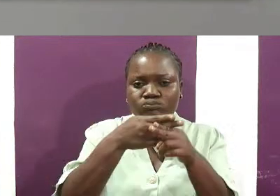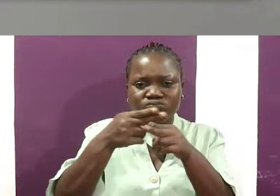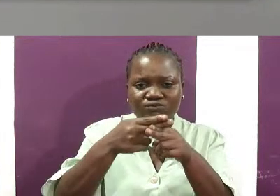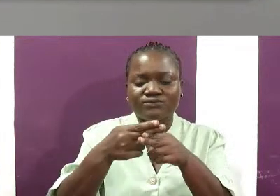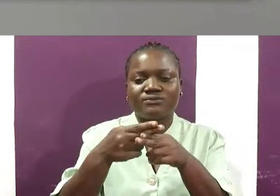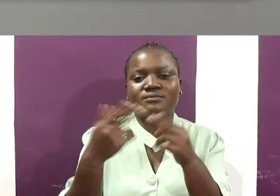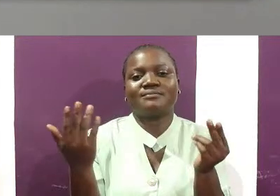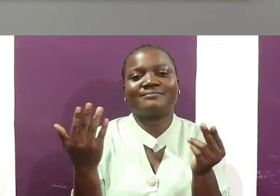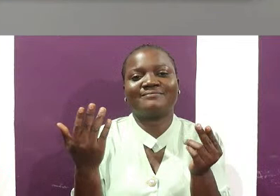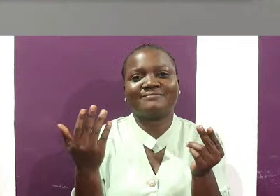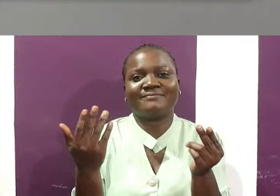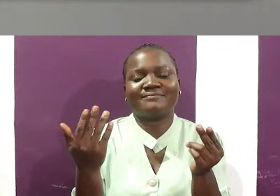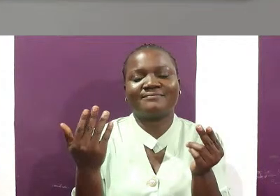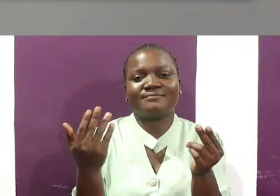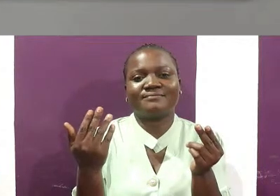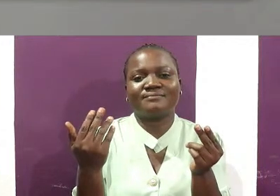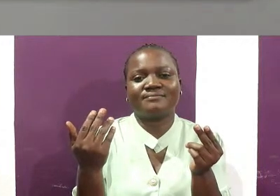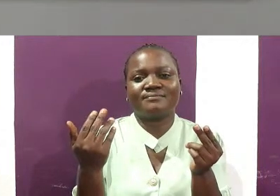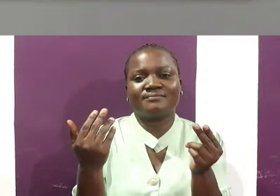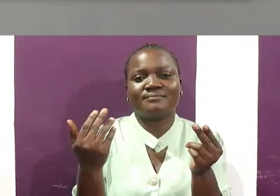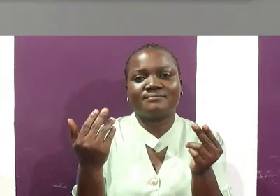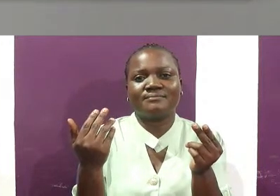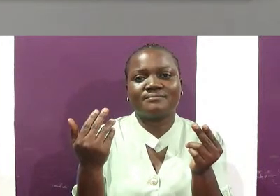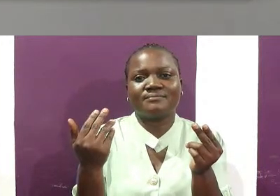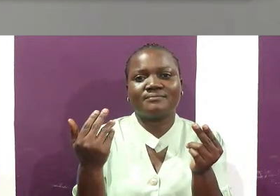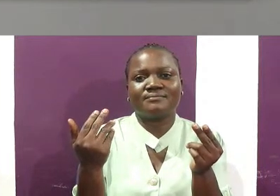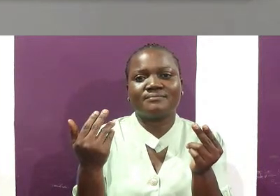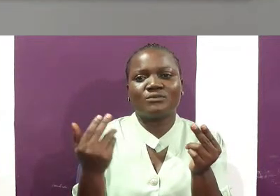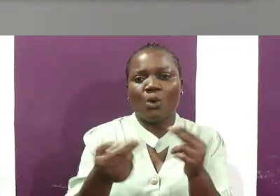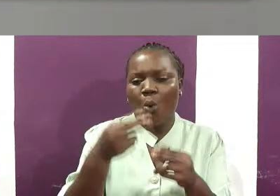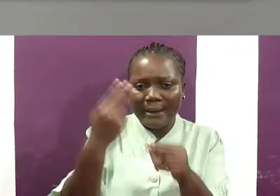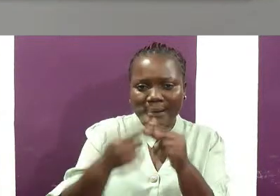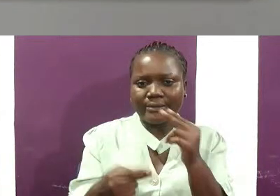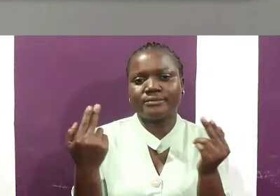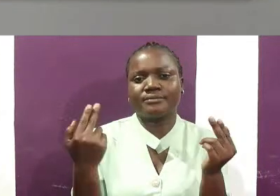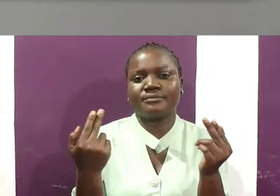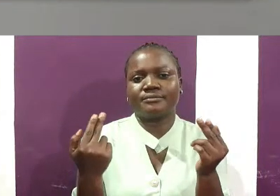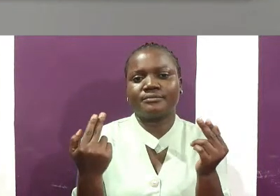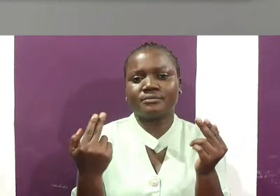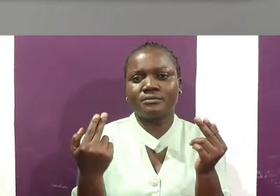aso. This wasn't Paul saying that circumcision in and of itself was sinful.